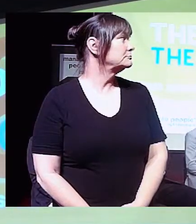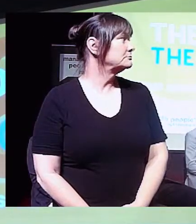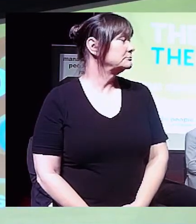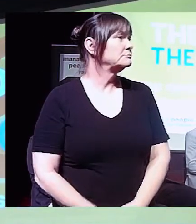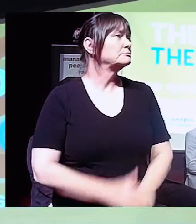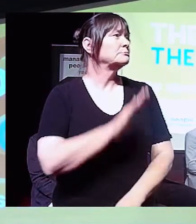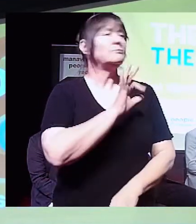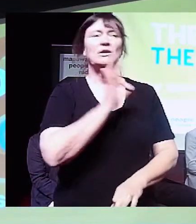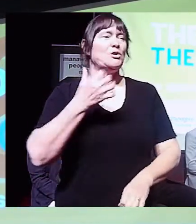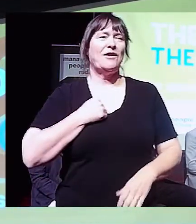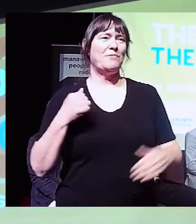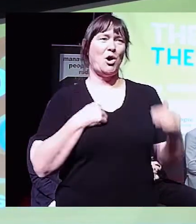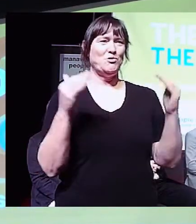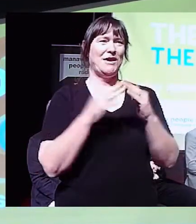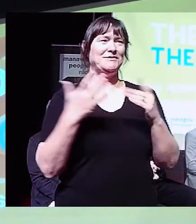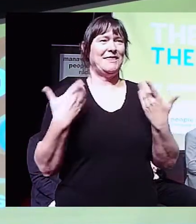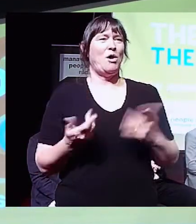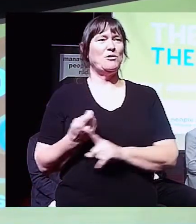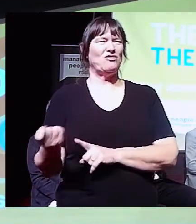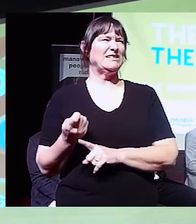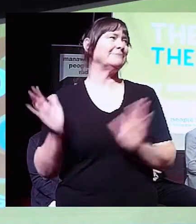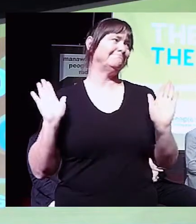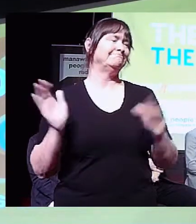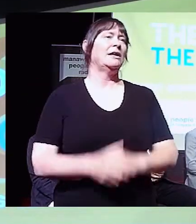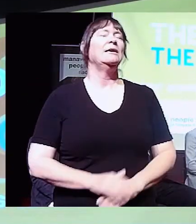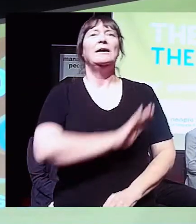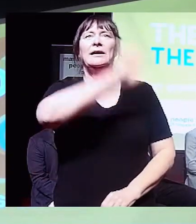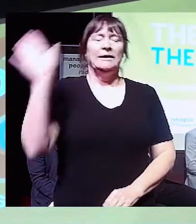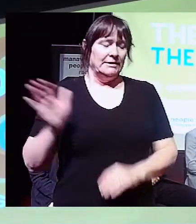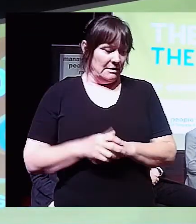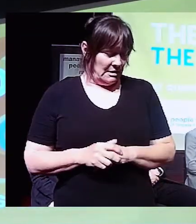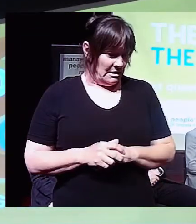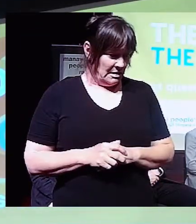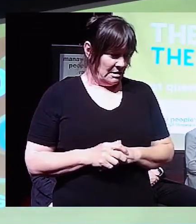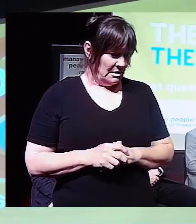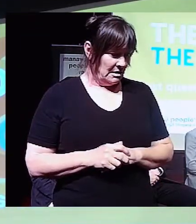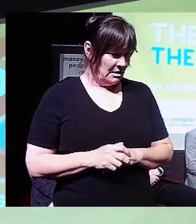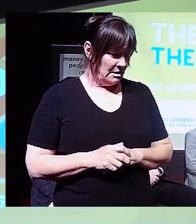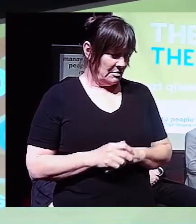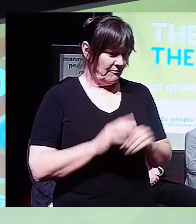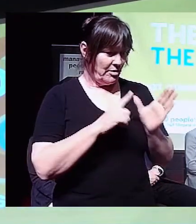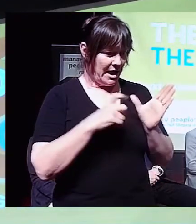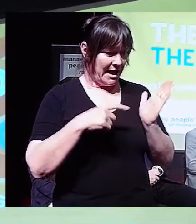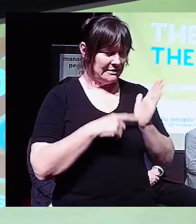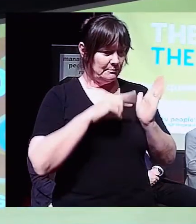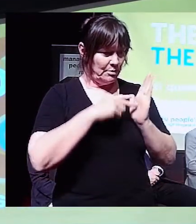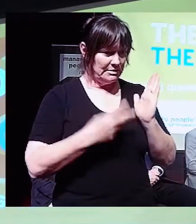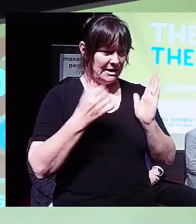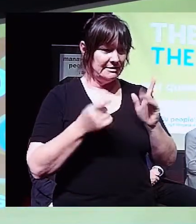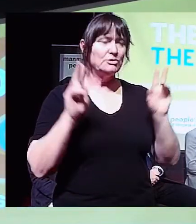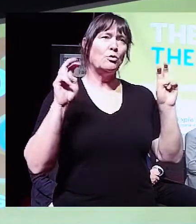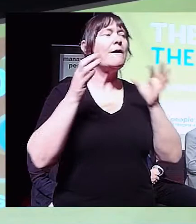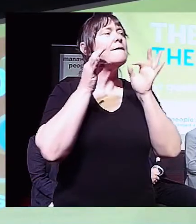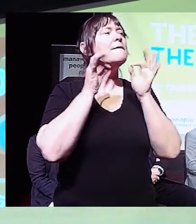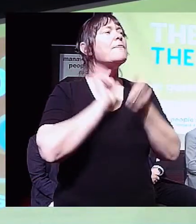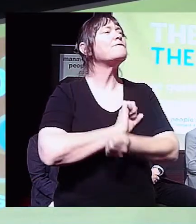I do not own property. I am currently renting. Okay, kia ora everybody. So on the ACT website, we have a wonderful policy called the Freedom to Build, and